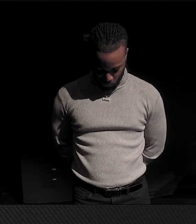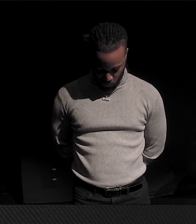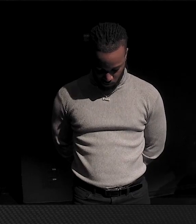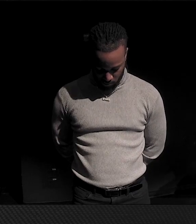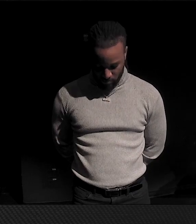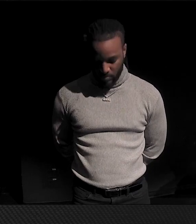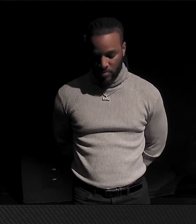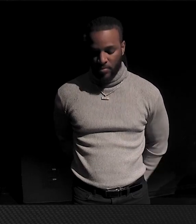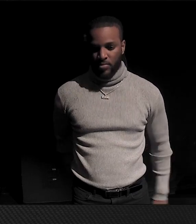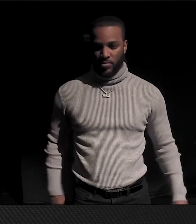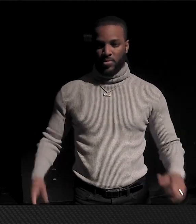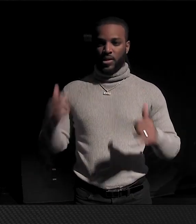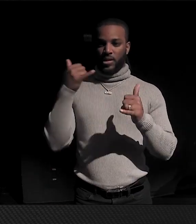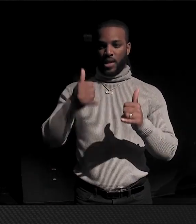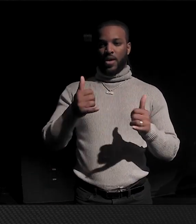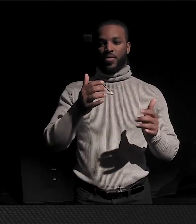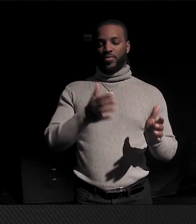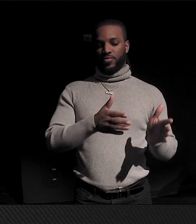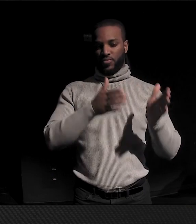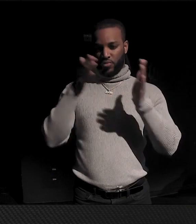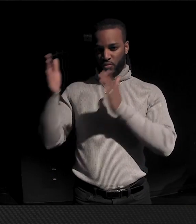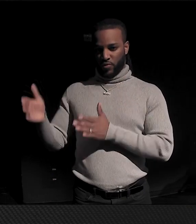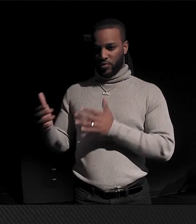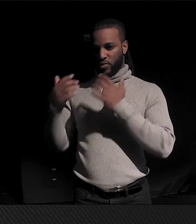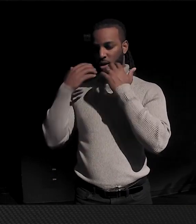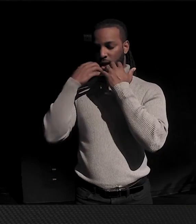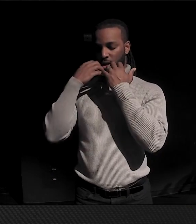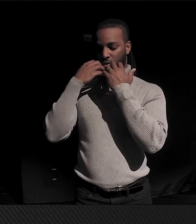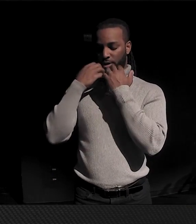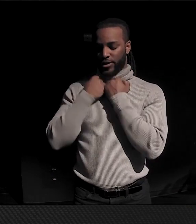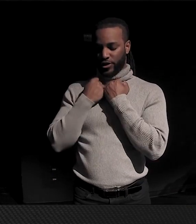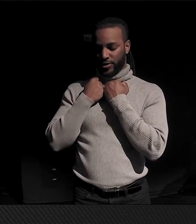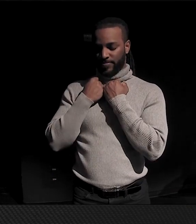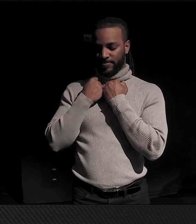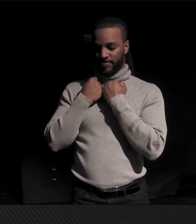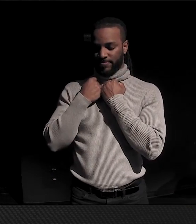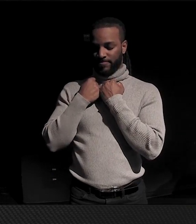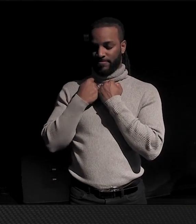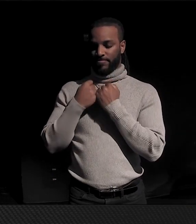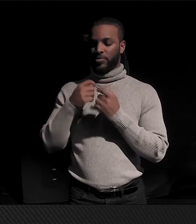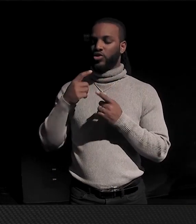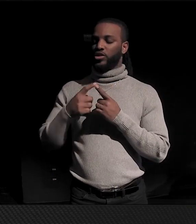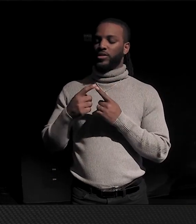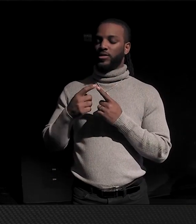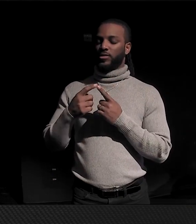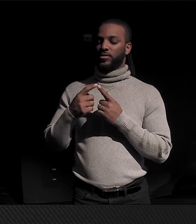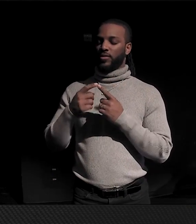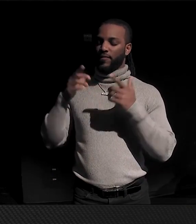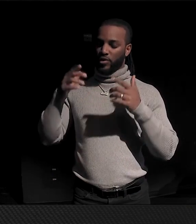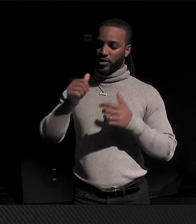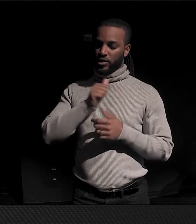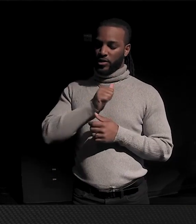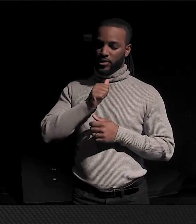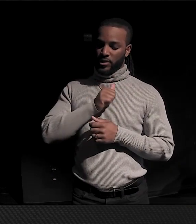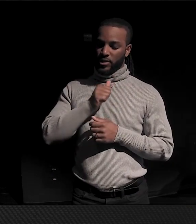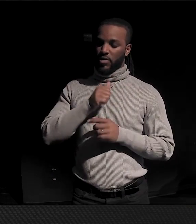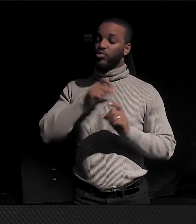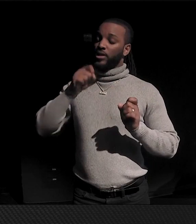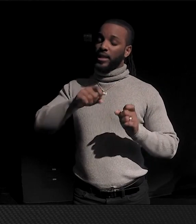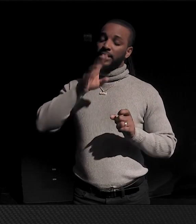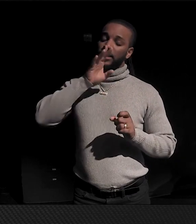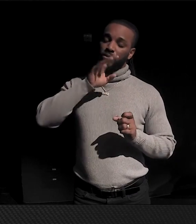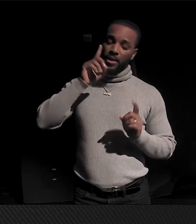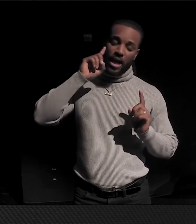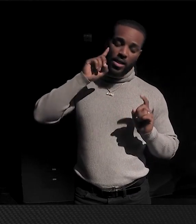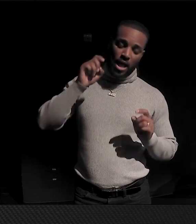So now we move to adoration. And just silently to yourself, you can say to yourself, you can speak out loud, Father,